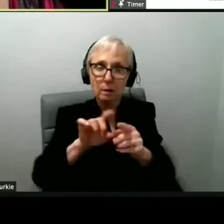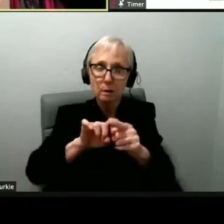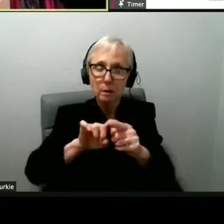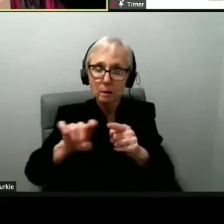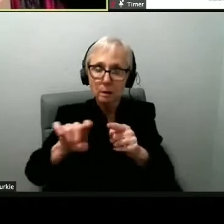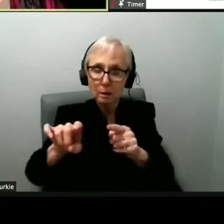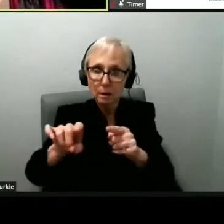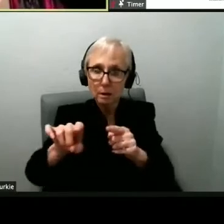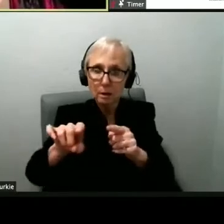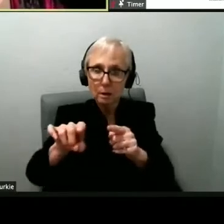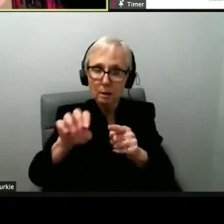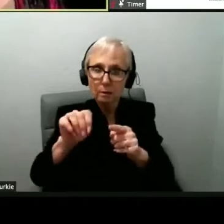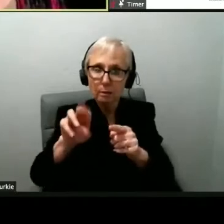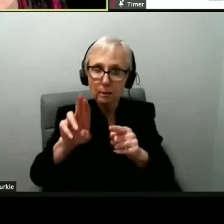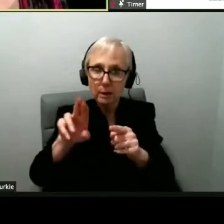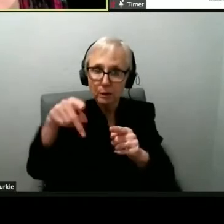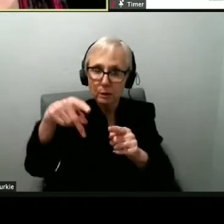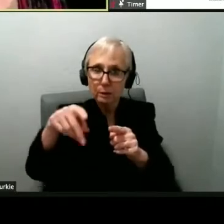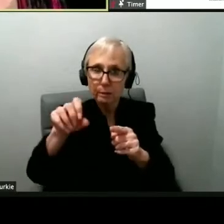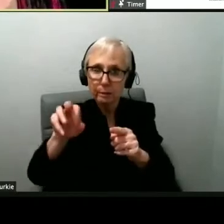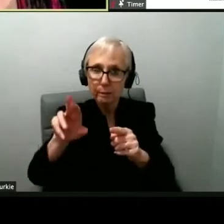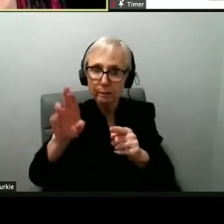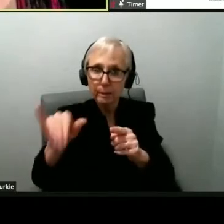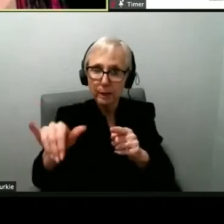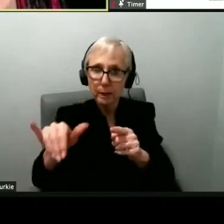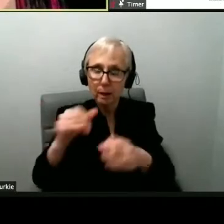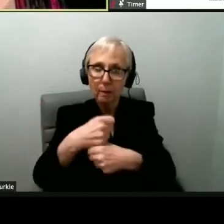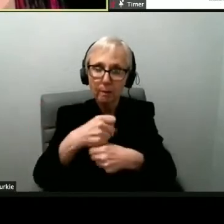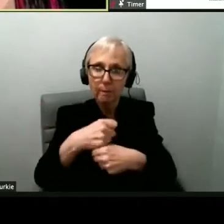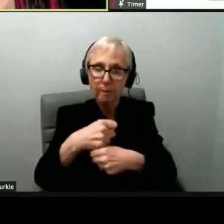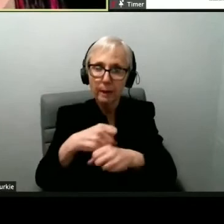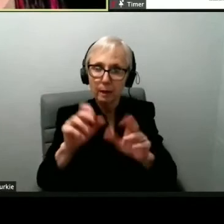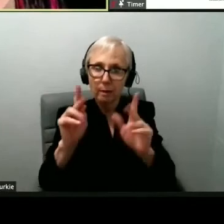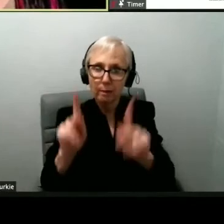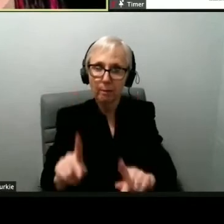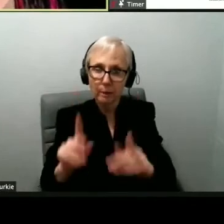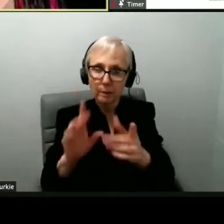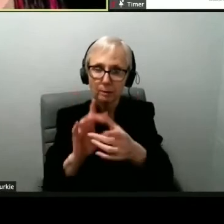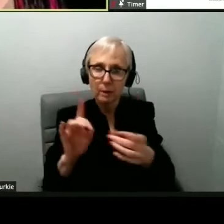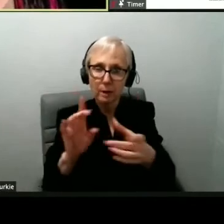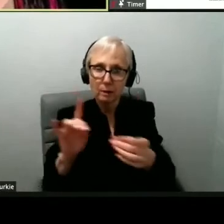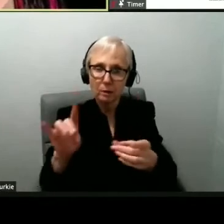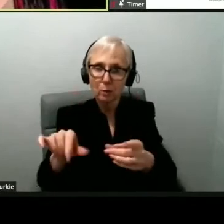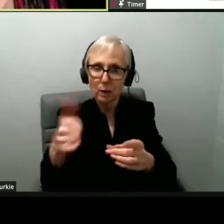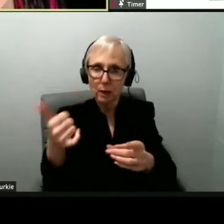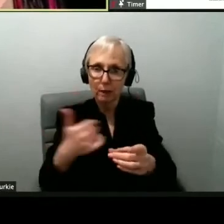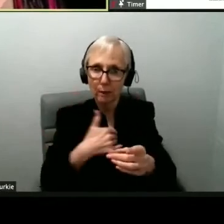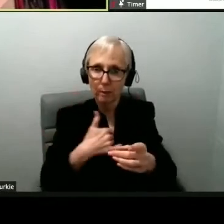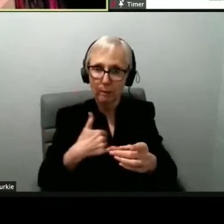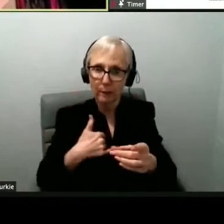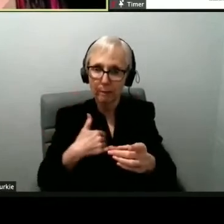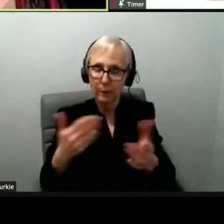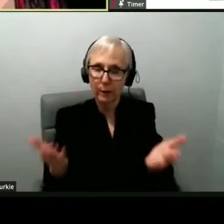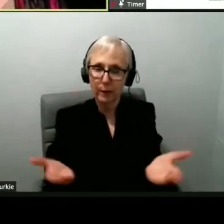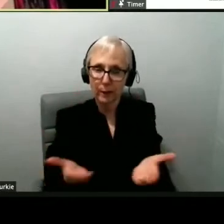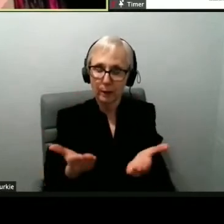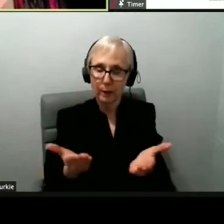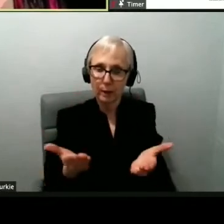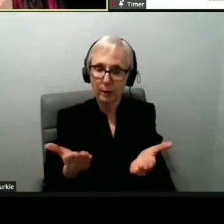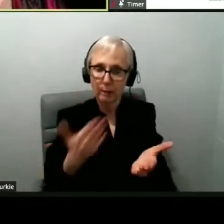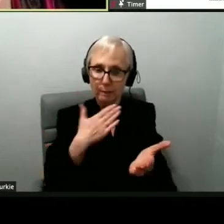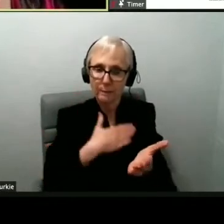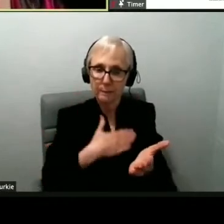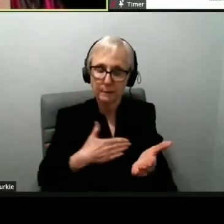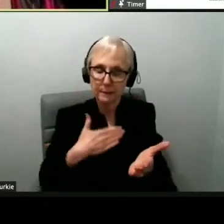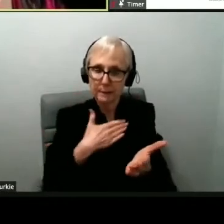I should have called Mr. Perry out on making a personal comment to another member here. And